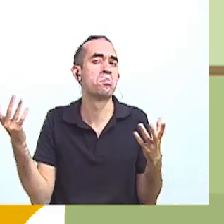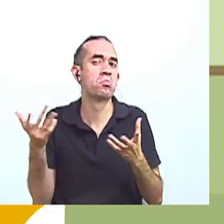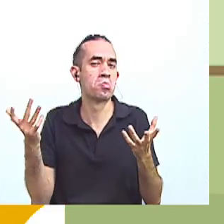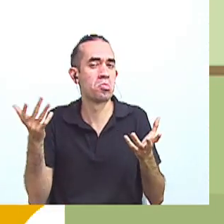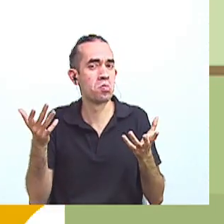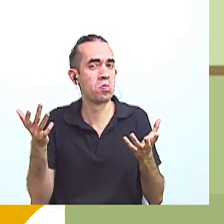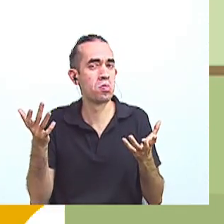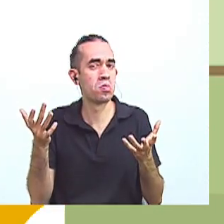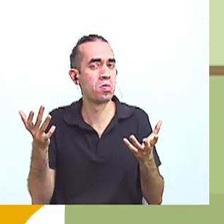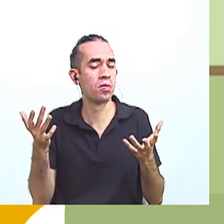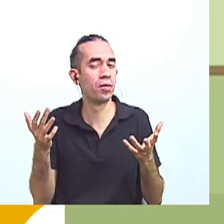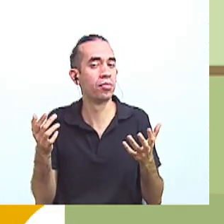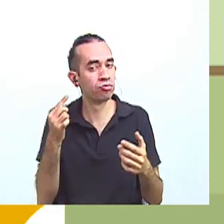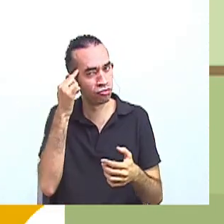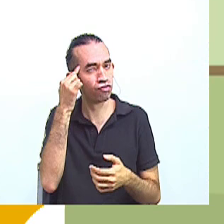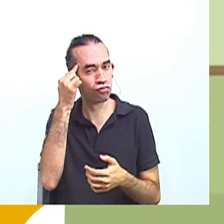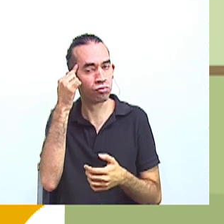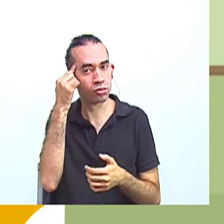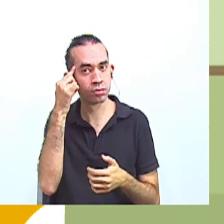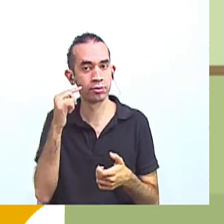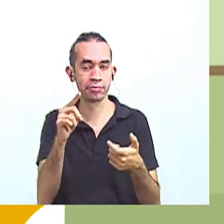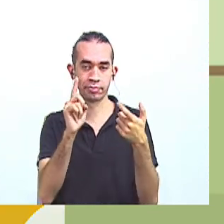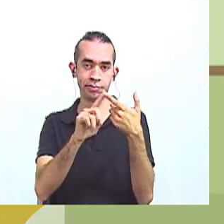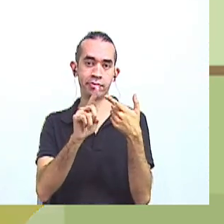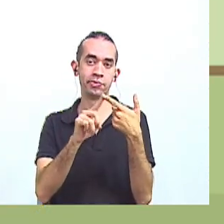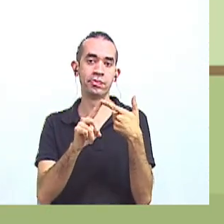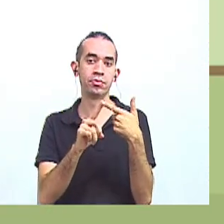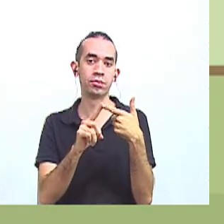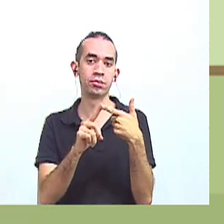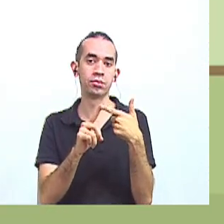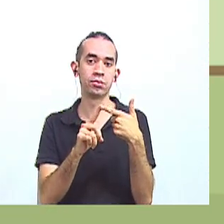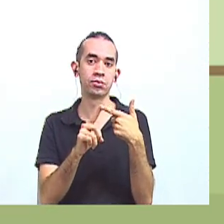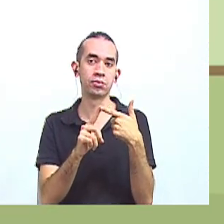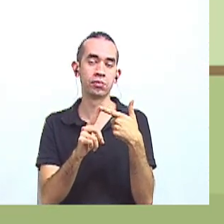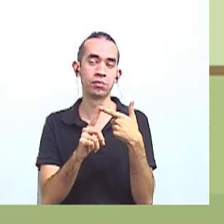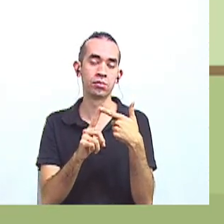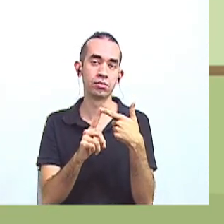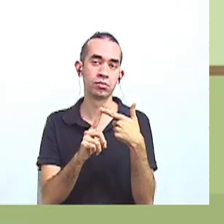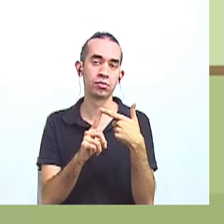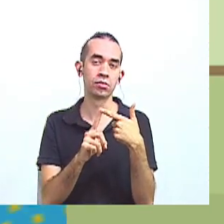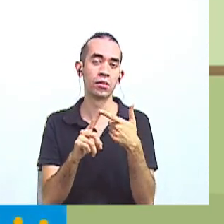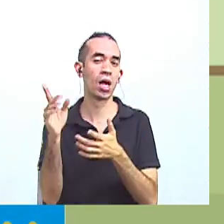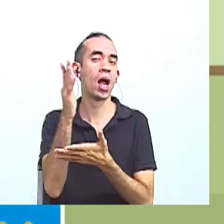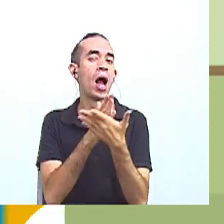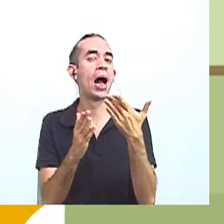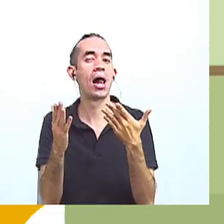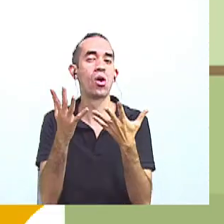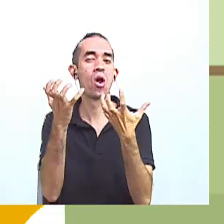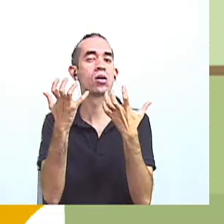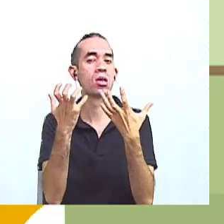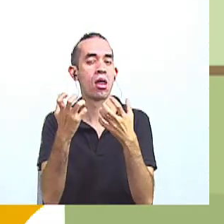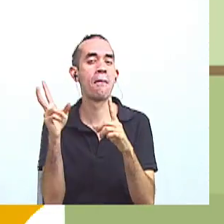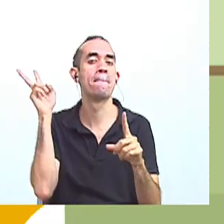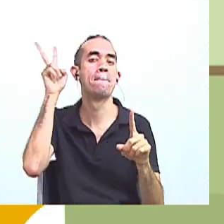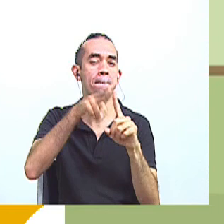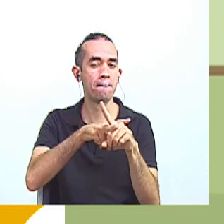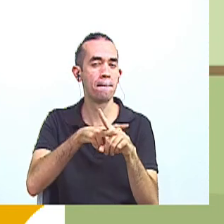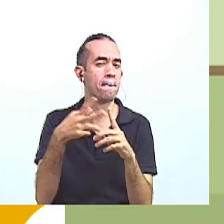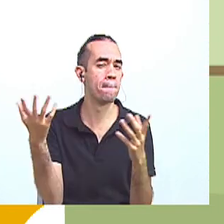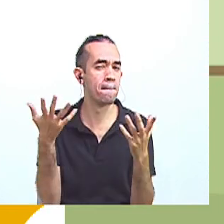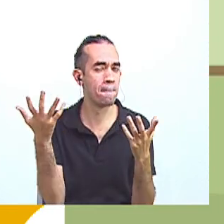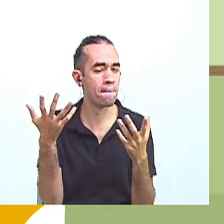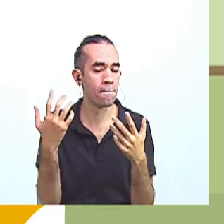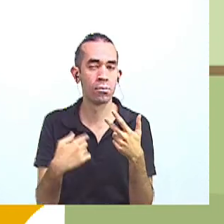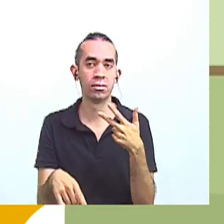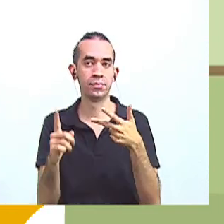Okay? Think about that. Number 2, what is one thing you would like to put into practice?